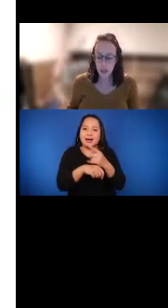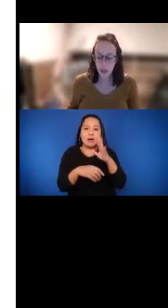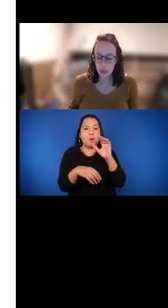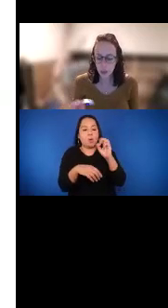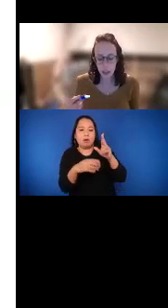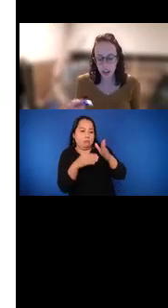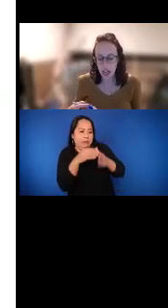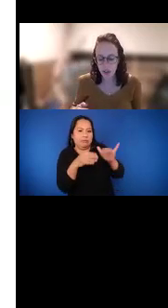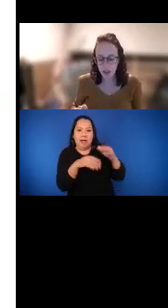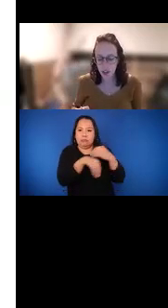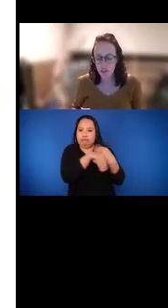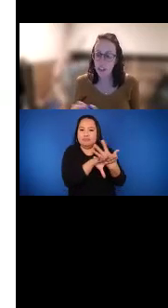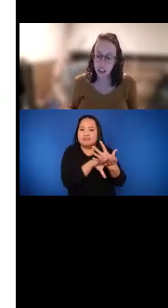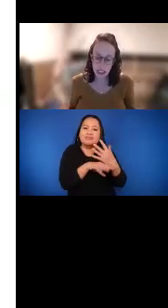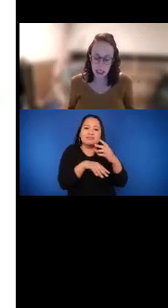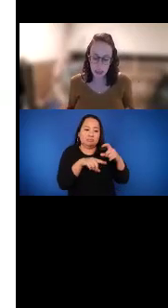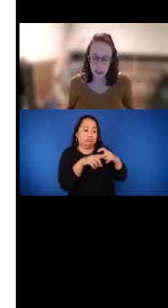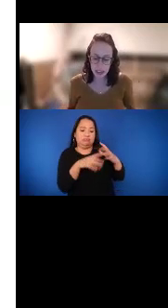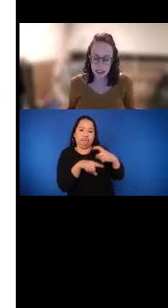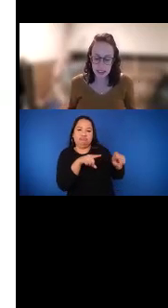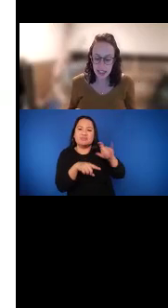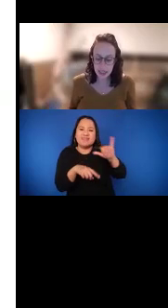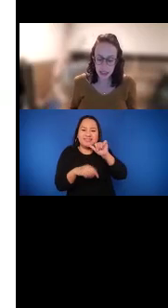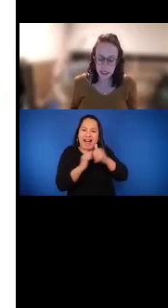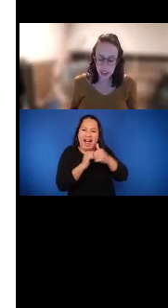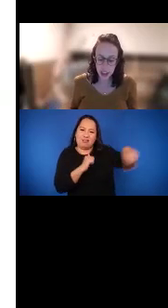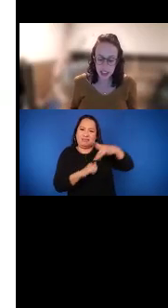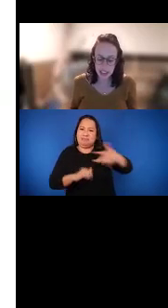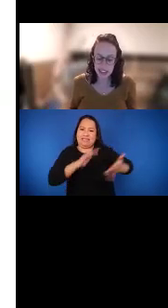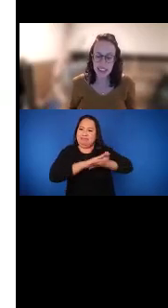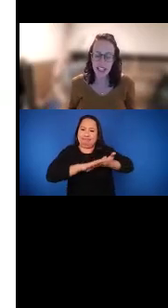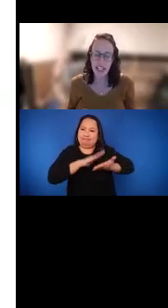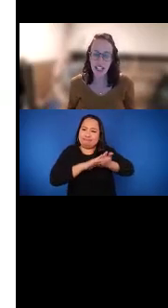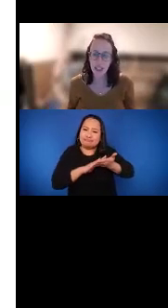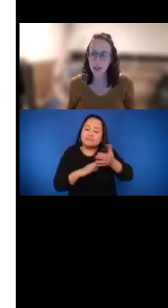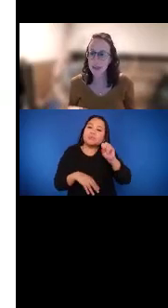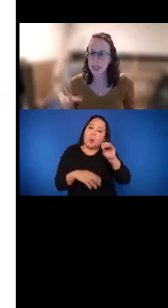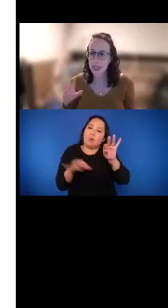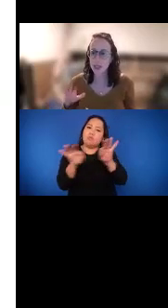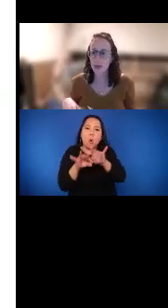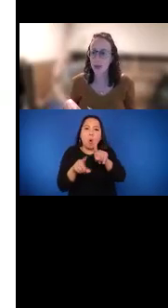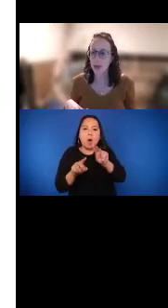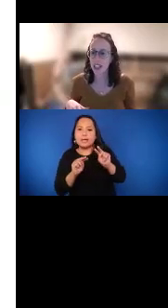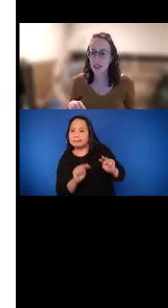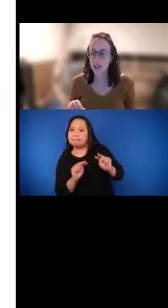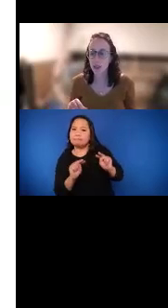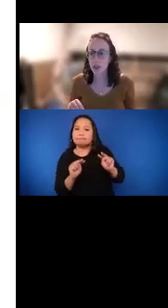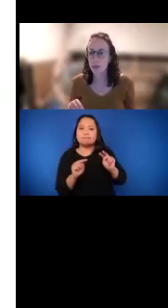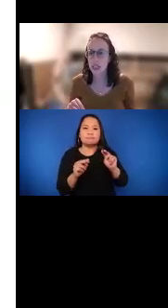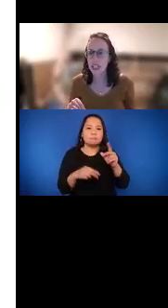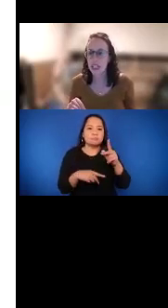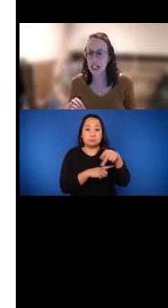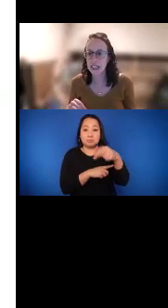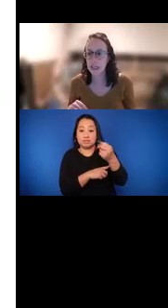So we want to always watch out for phishing emails and text messages. I know sometimes scrolling on